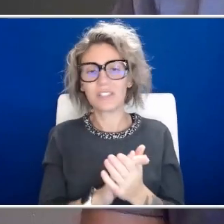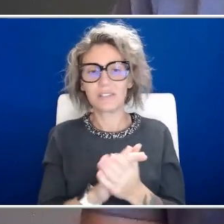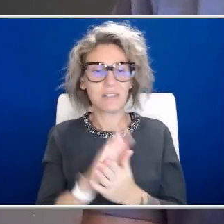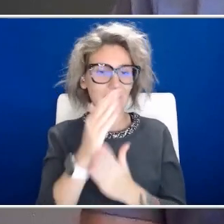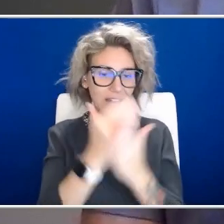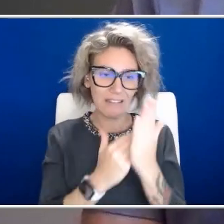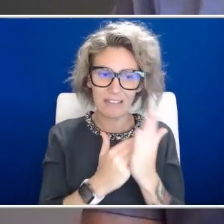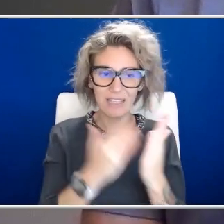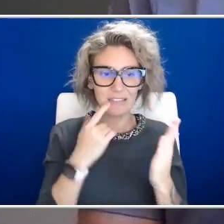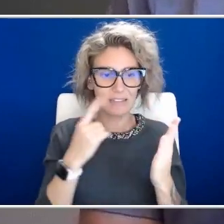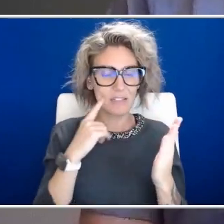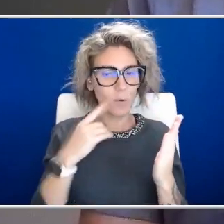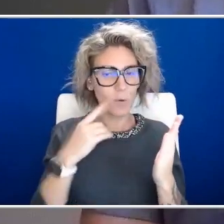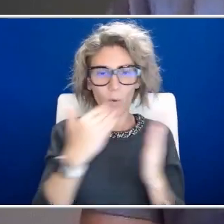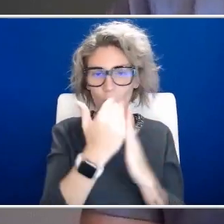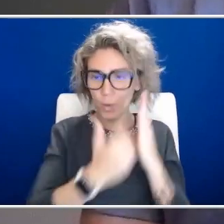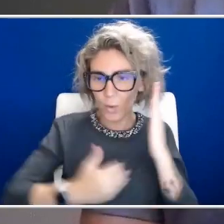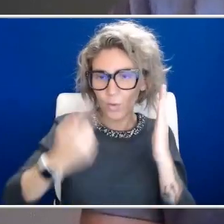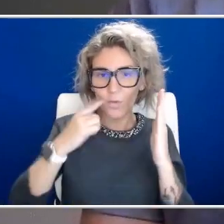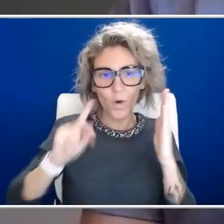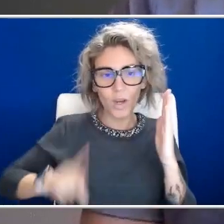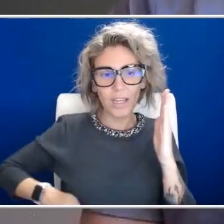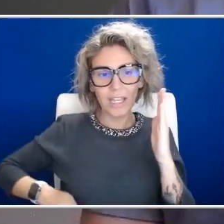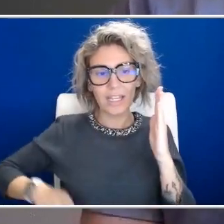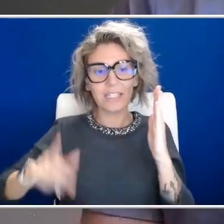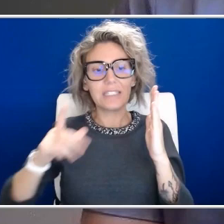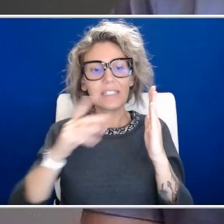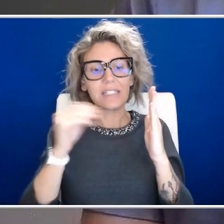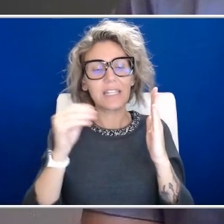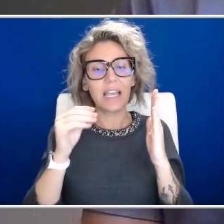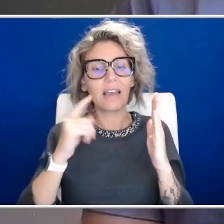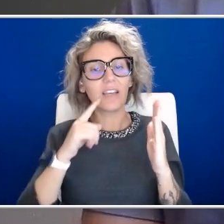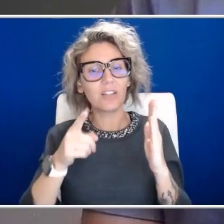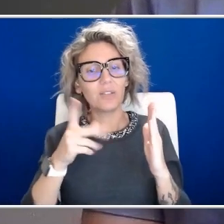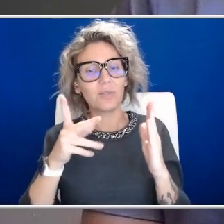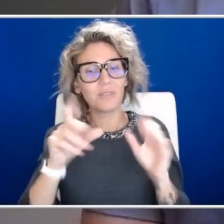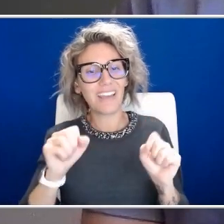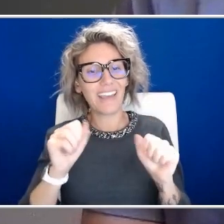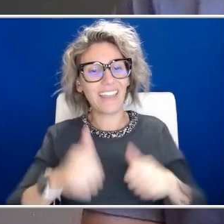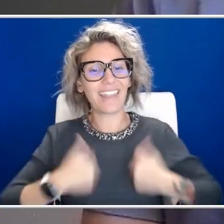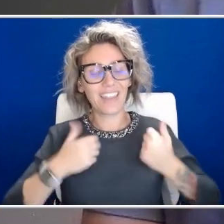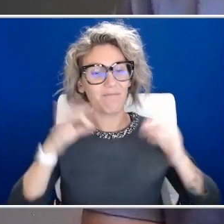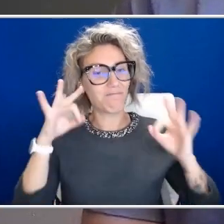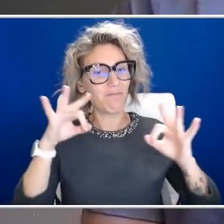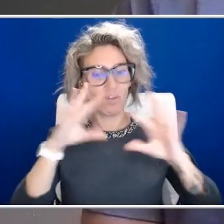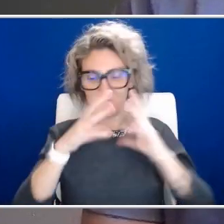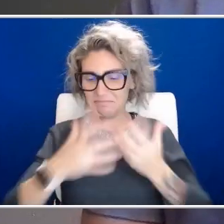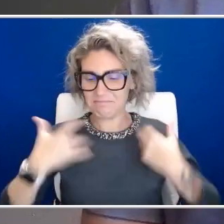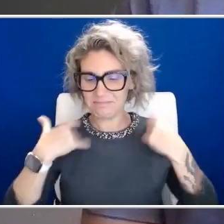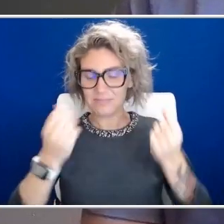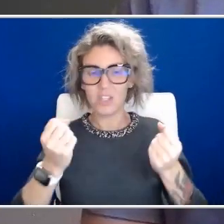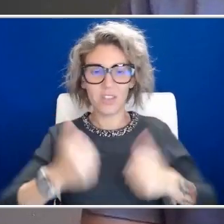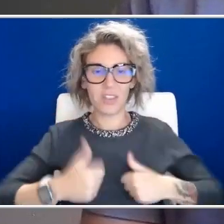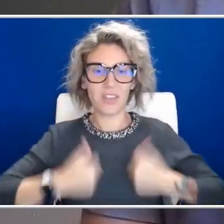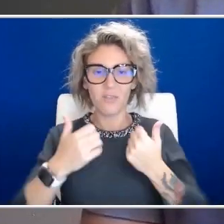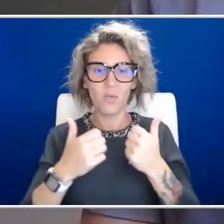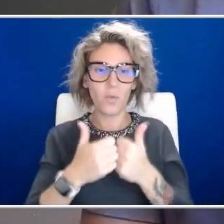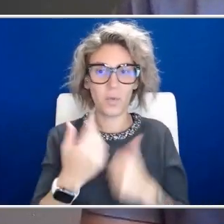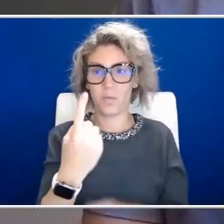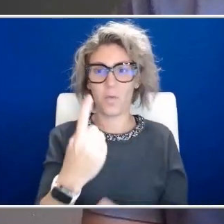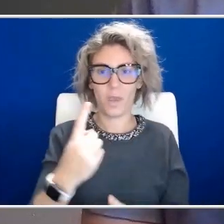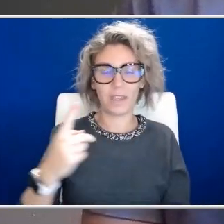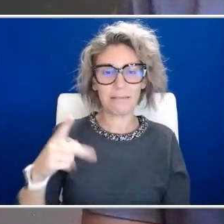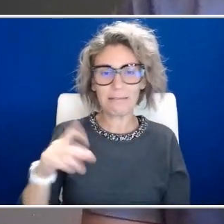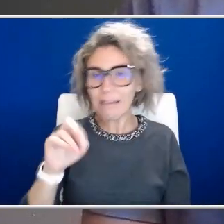long. And so just want people to know, you can live a perfectly healthy life with just a single kidney. And someone out there